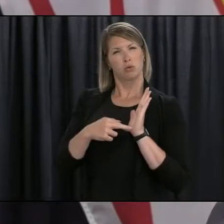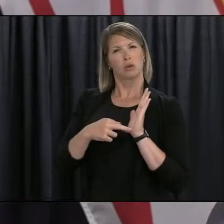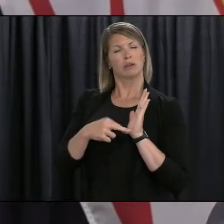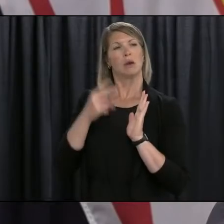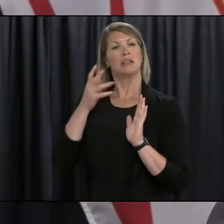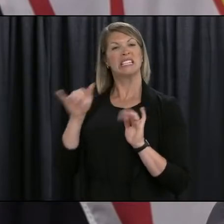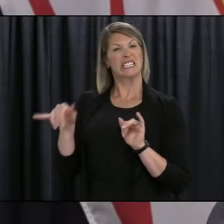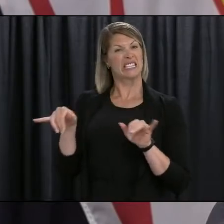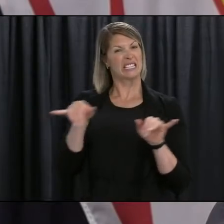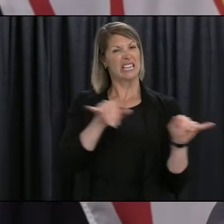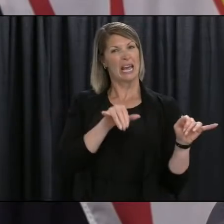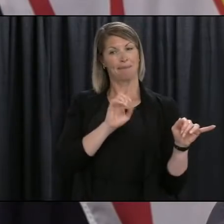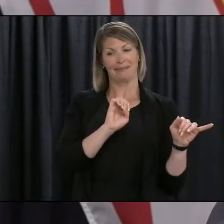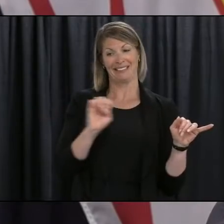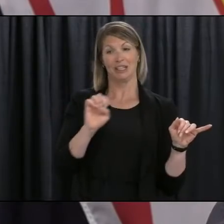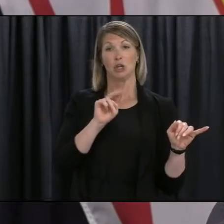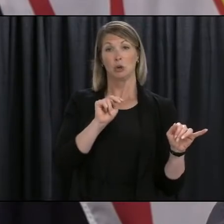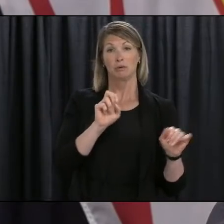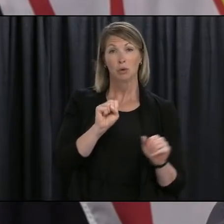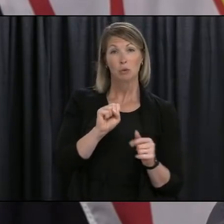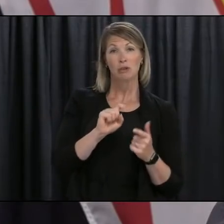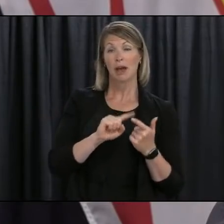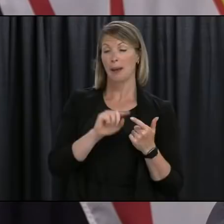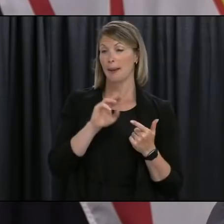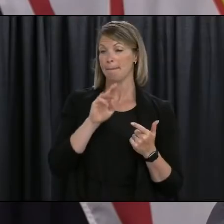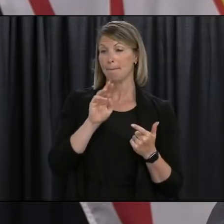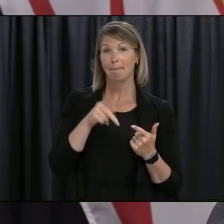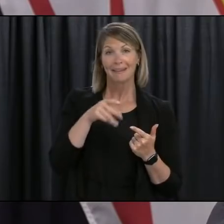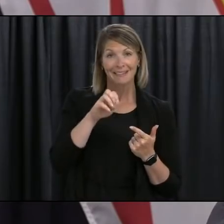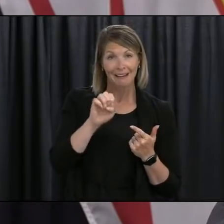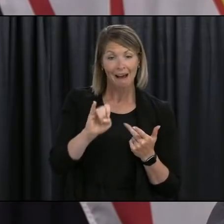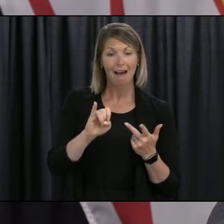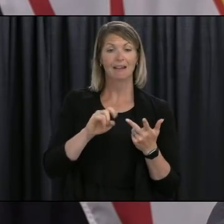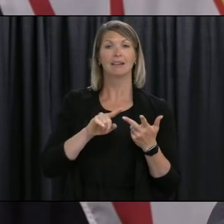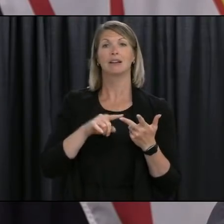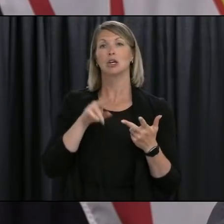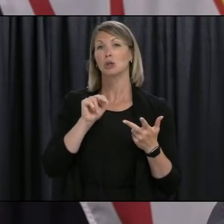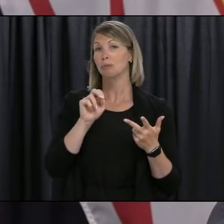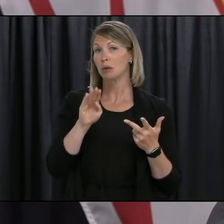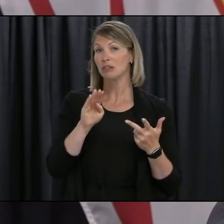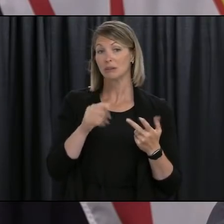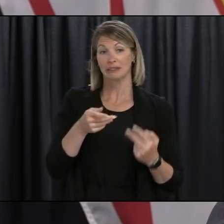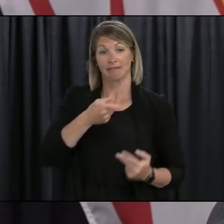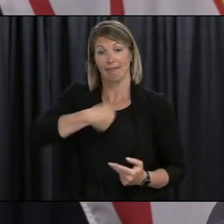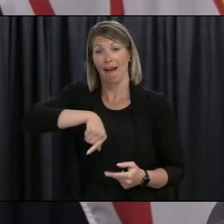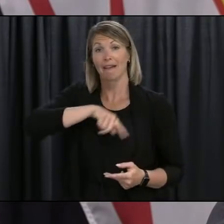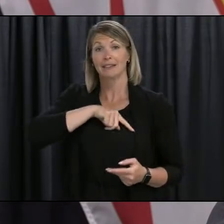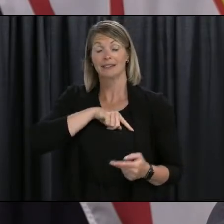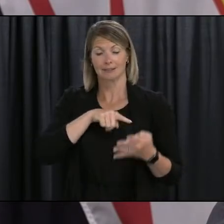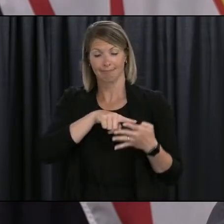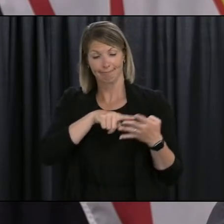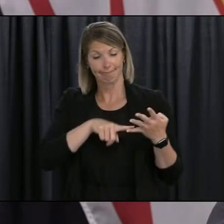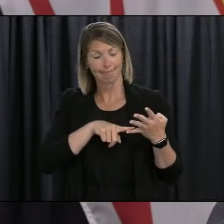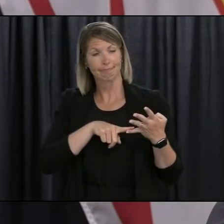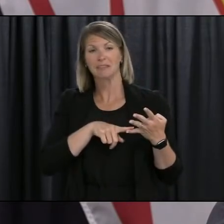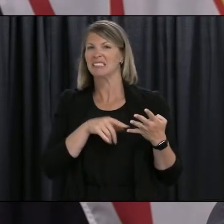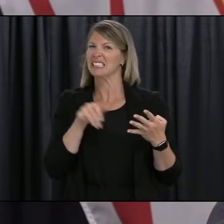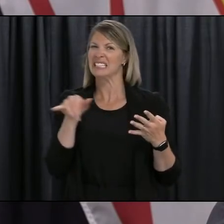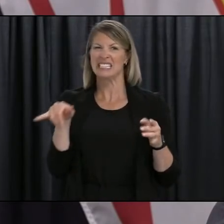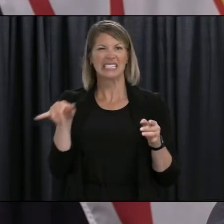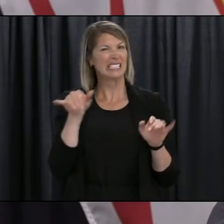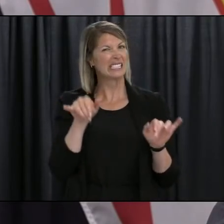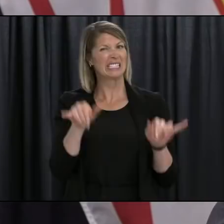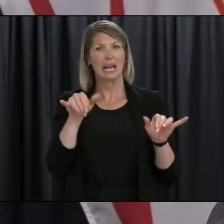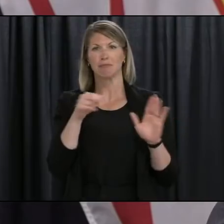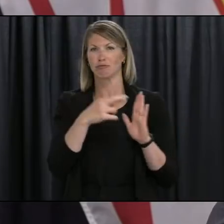I mean, you look at Nova Scotia, New Brunswick, and PEI and other Canadian provinces, you would see that there was a lot of restrictions on bars